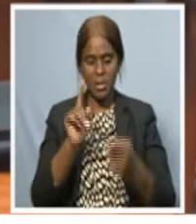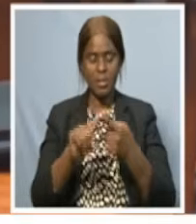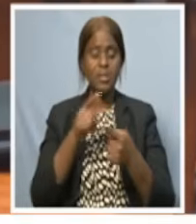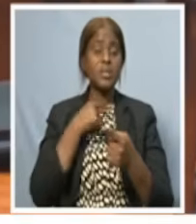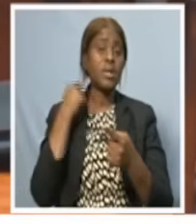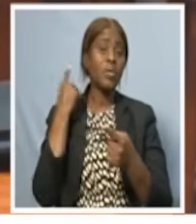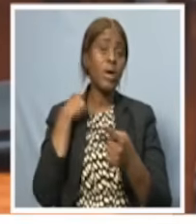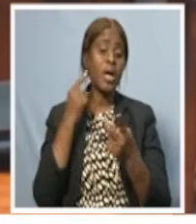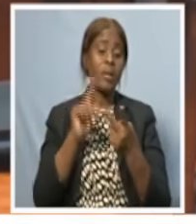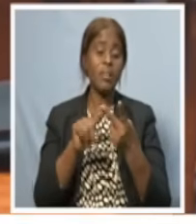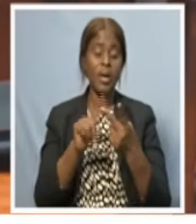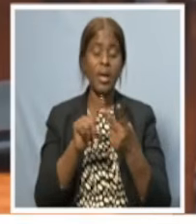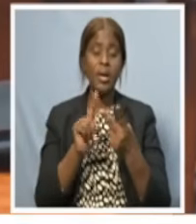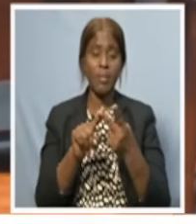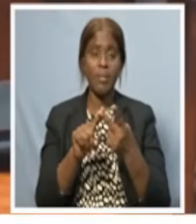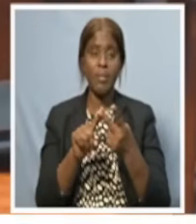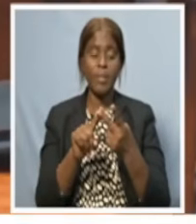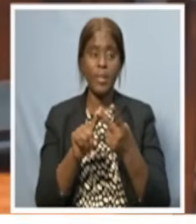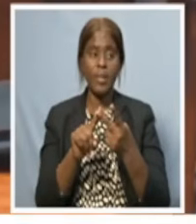Chawama,